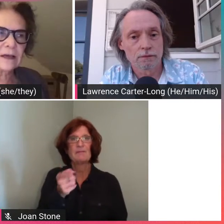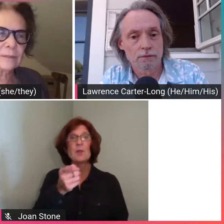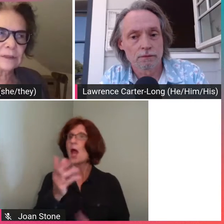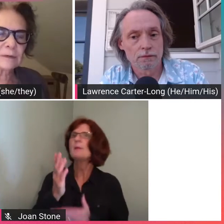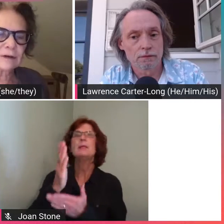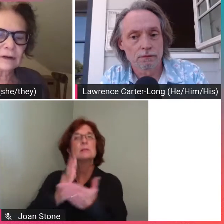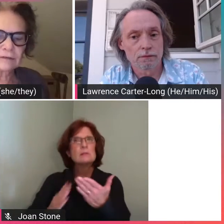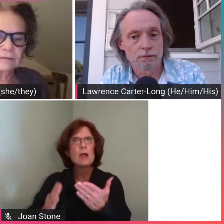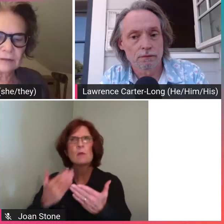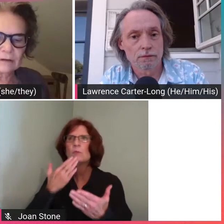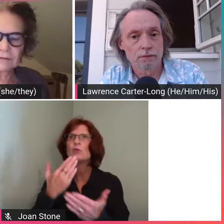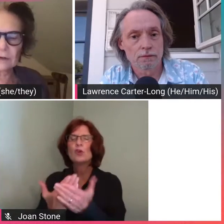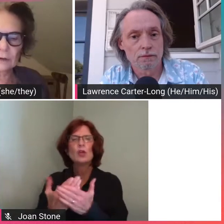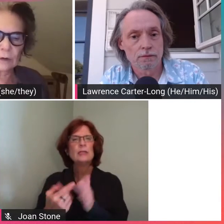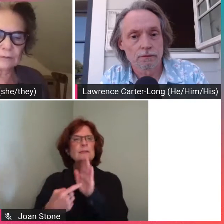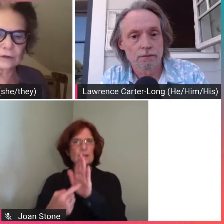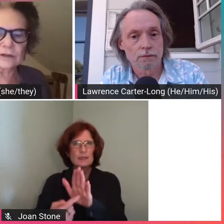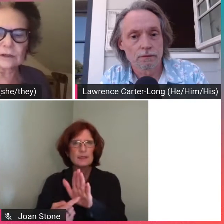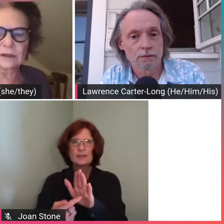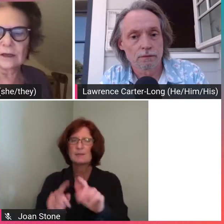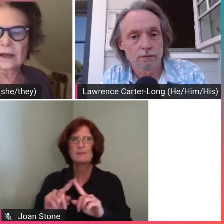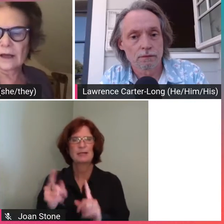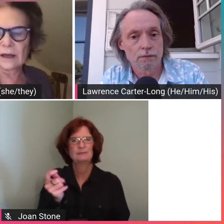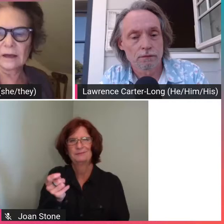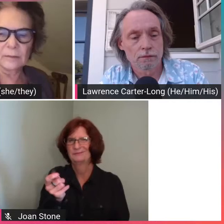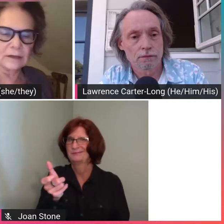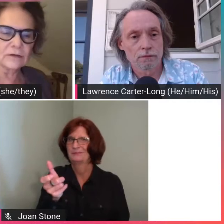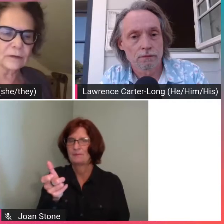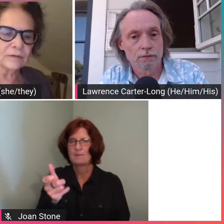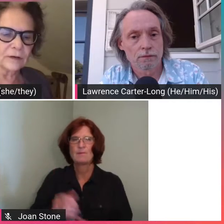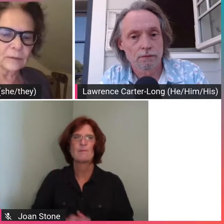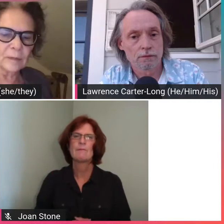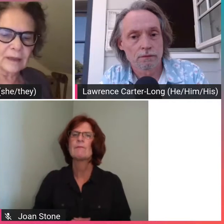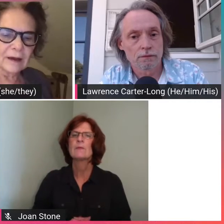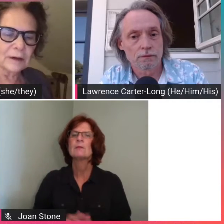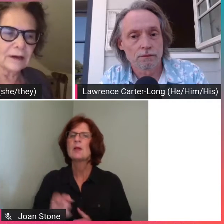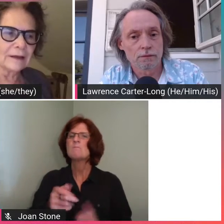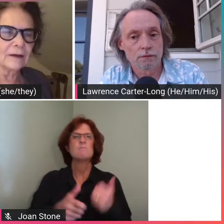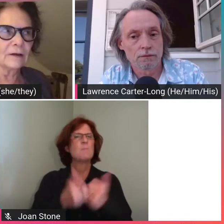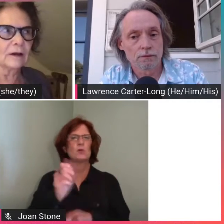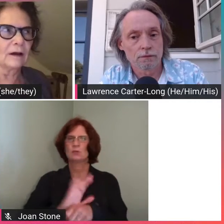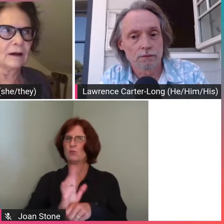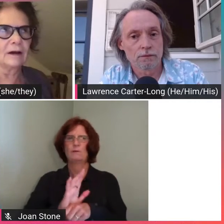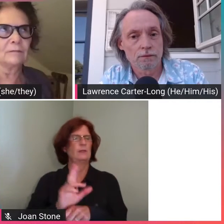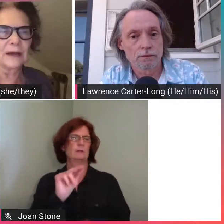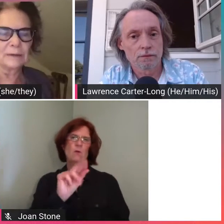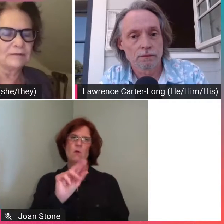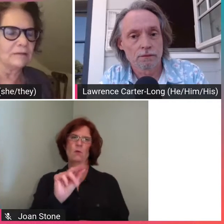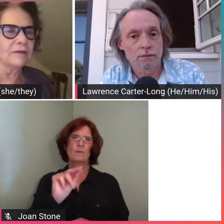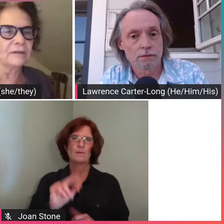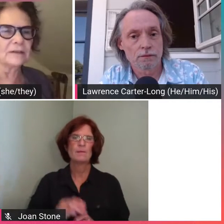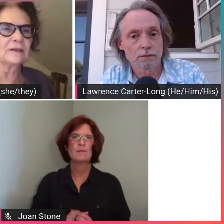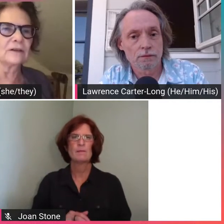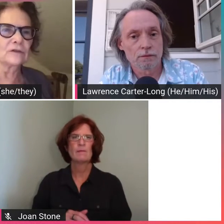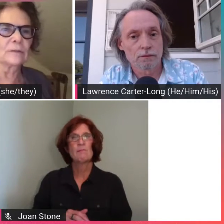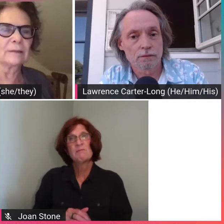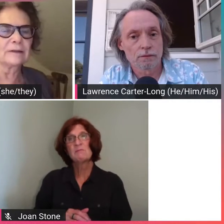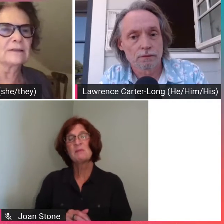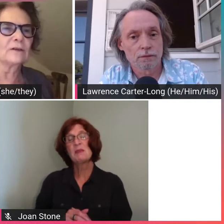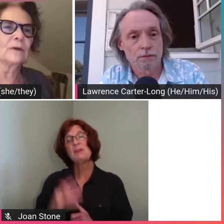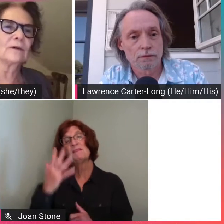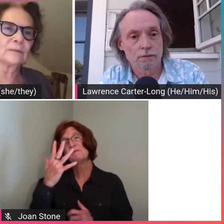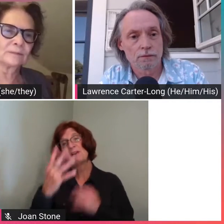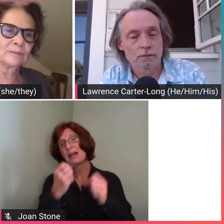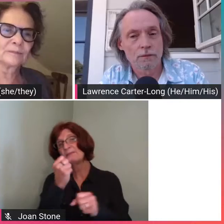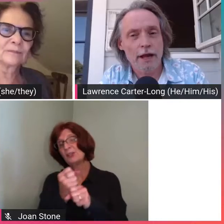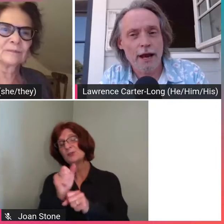outstanding examples, but very few, unfortunately, in mainstream film. But I think maybe in 5 or 10 years, we'll be able